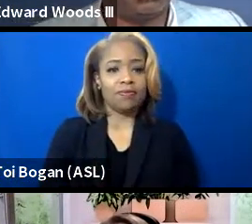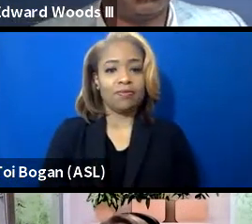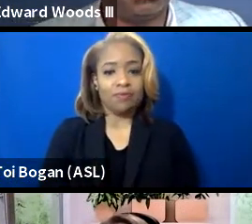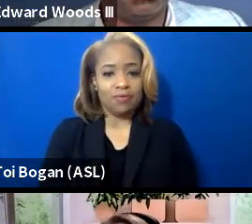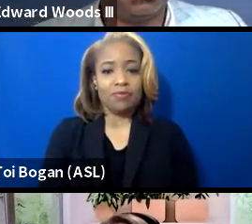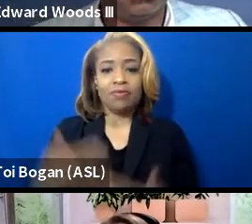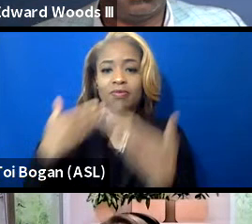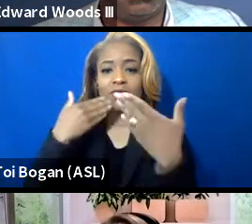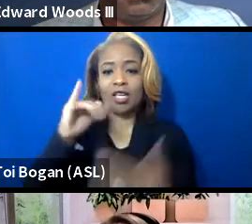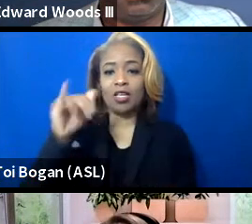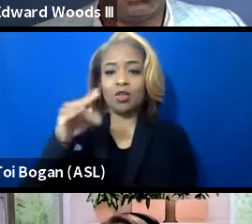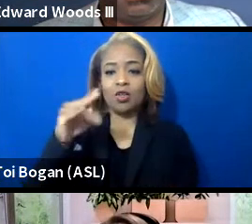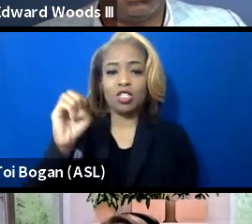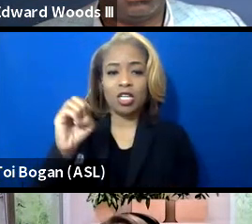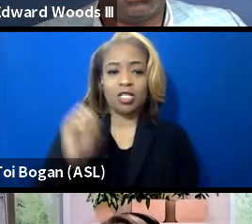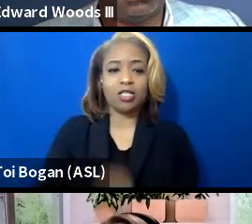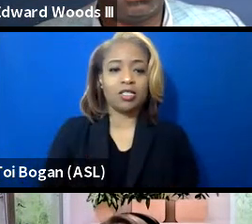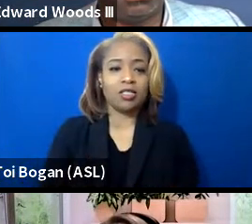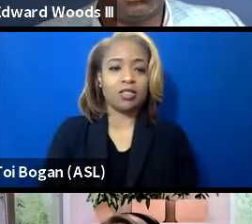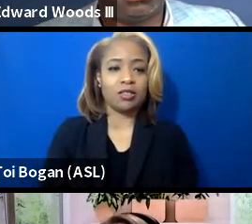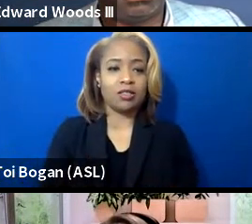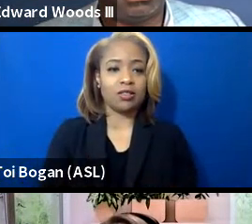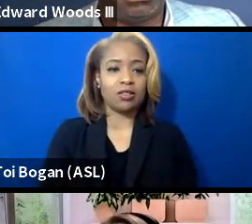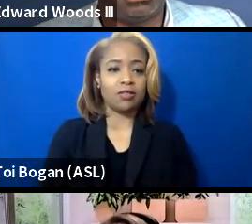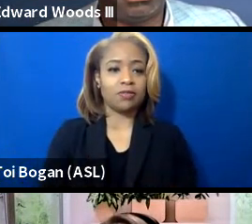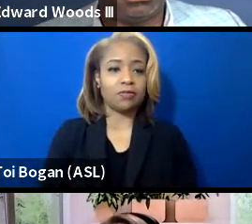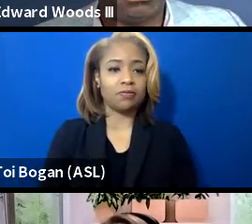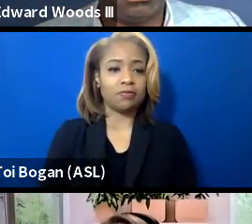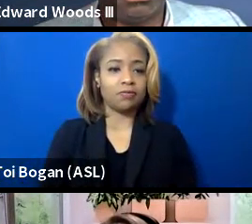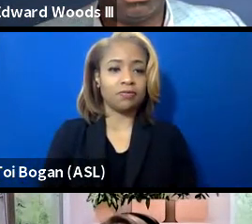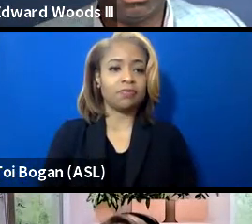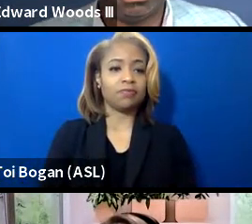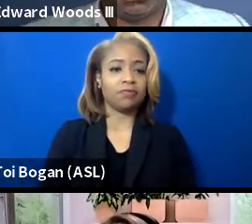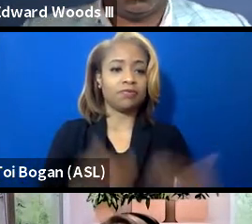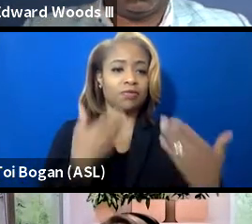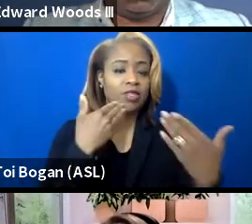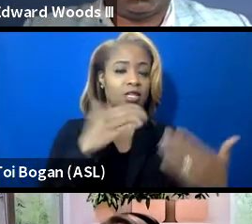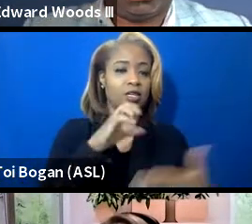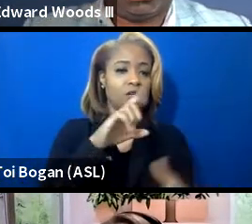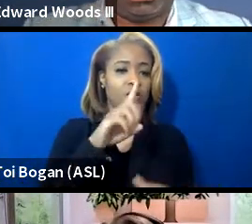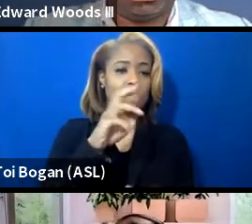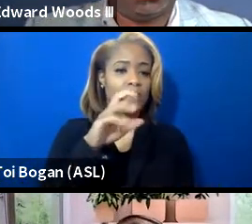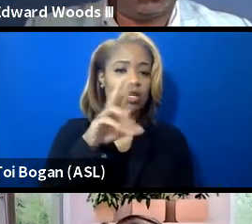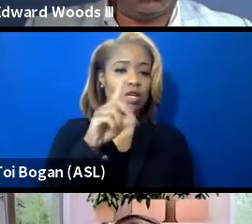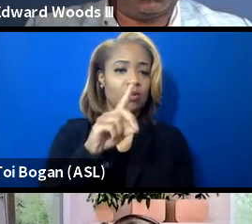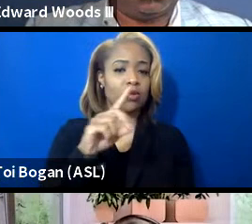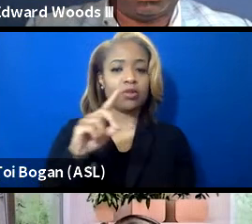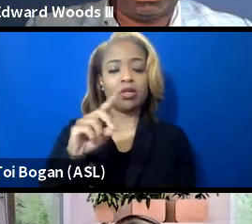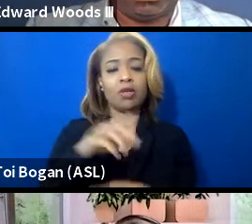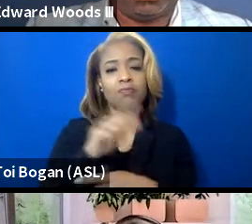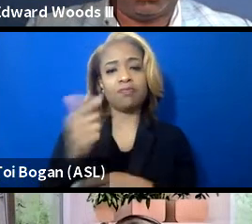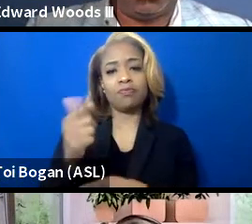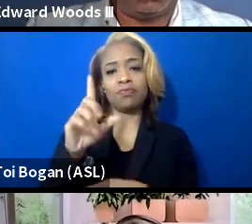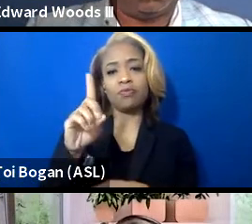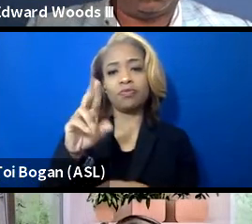Thank you, Janice, for vocalizing that concern. And thank you, Edward, for addressing it. Dustin.